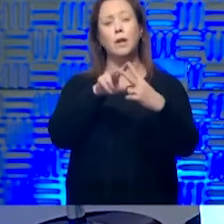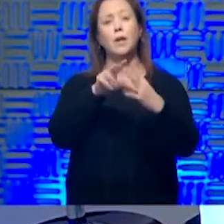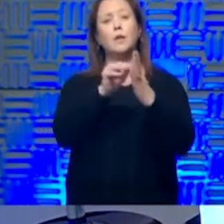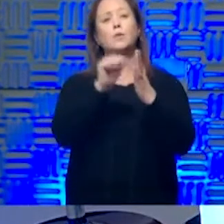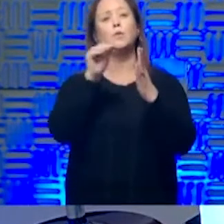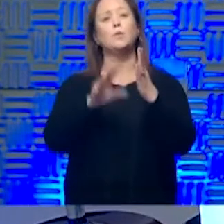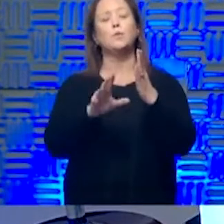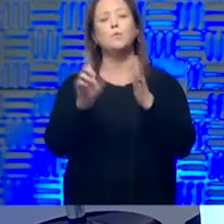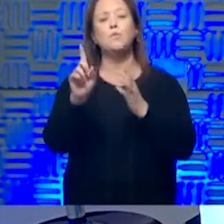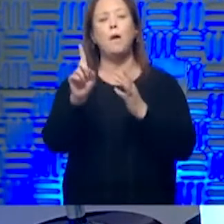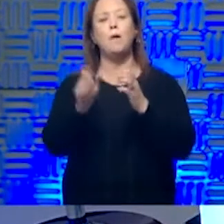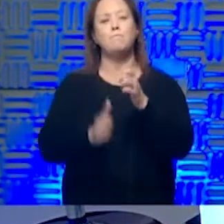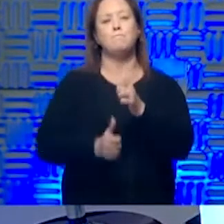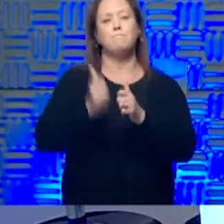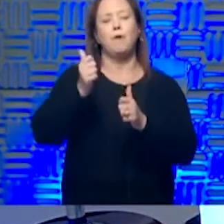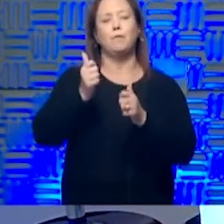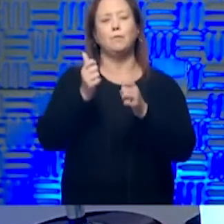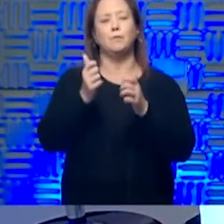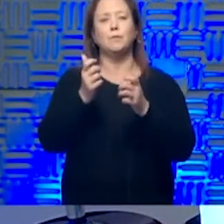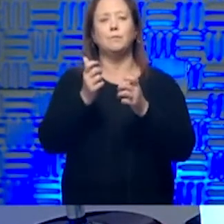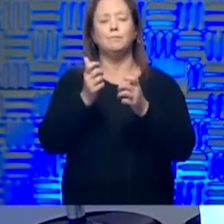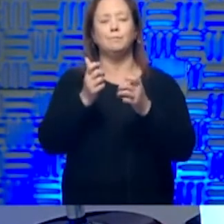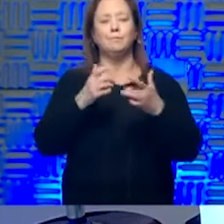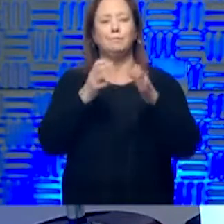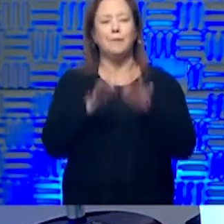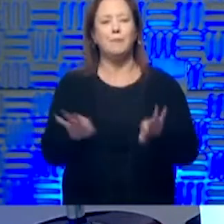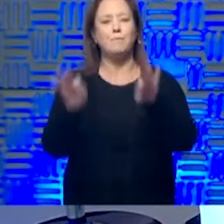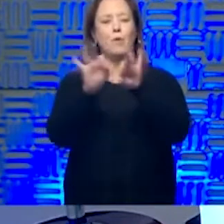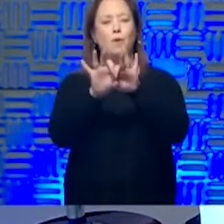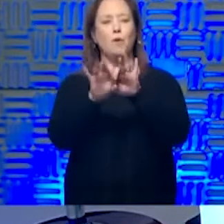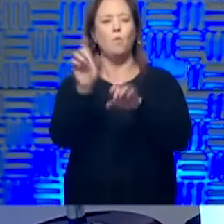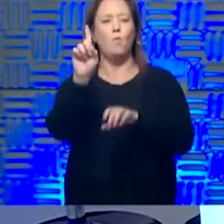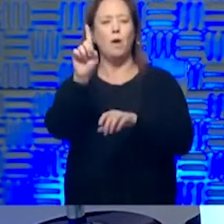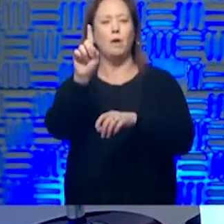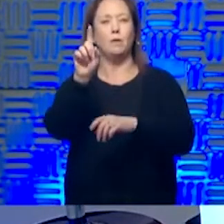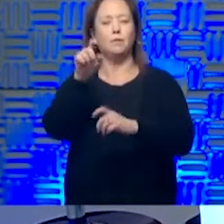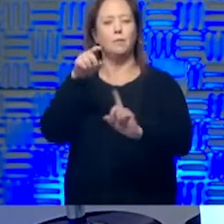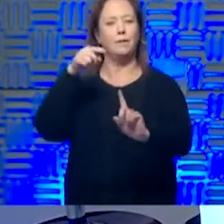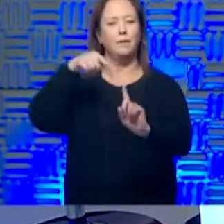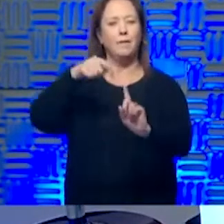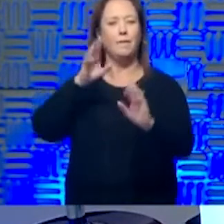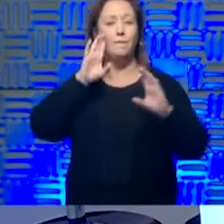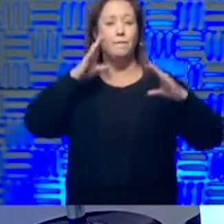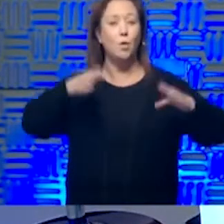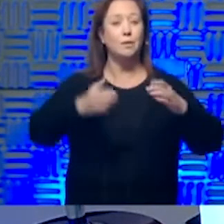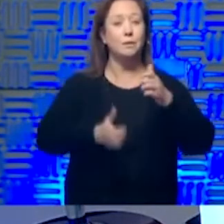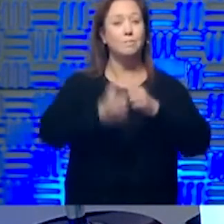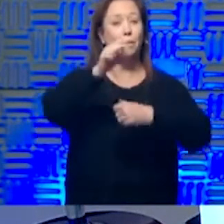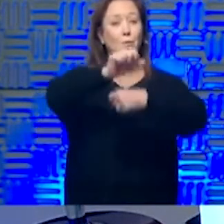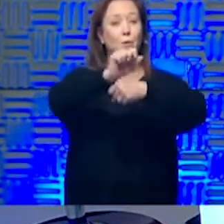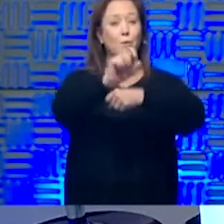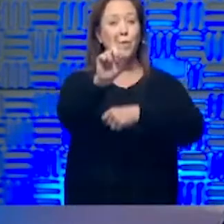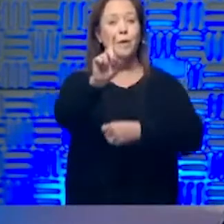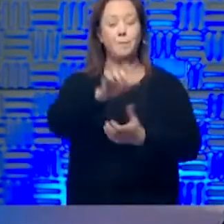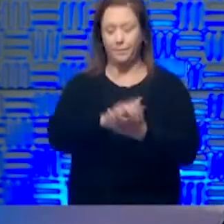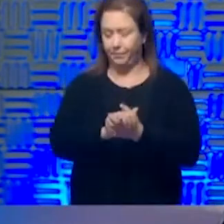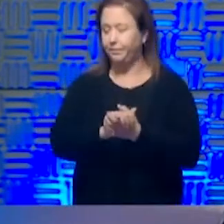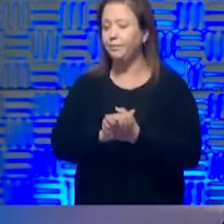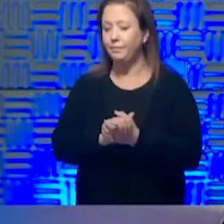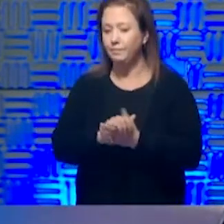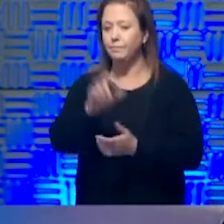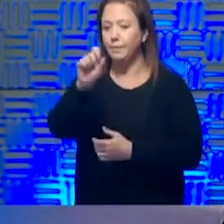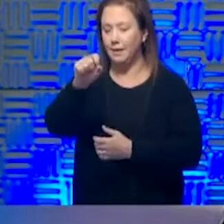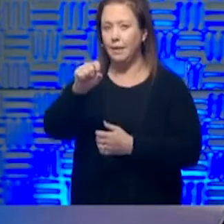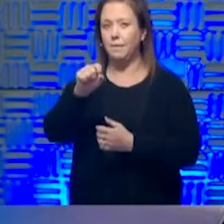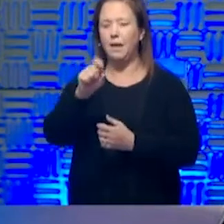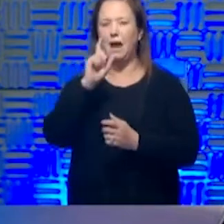the most useful? What's your sense about where we need to do the most work? Well, I have done kind of a